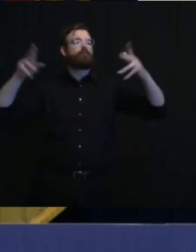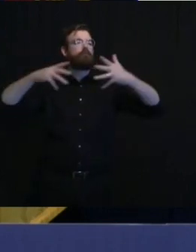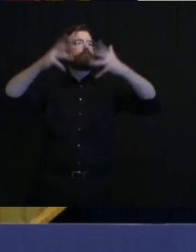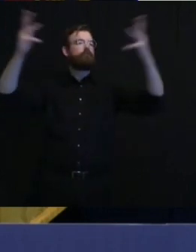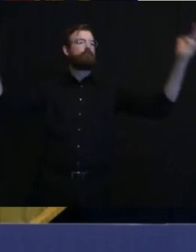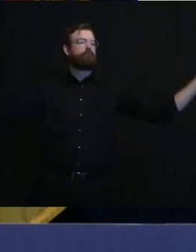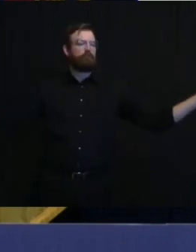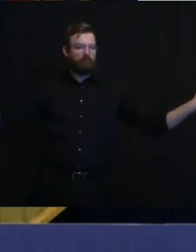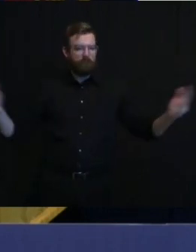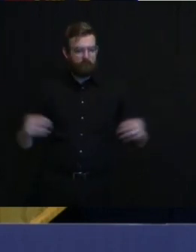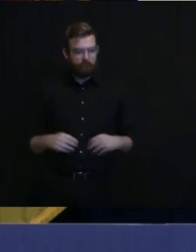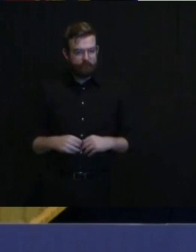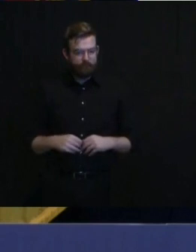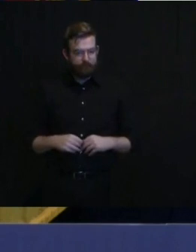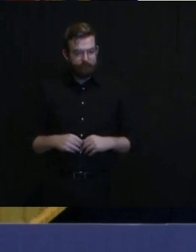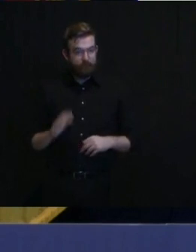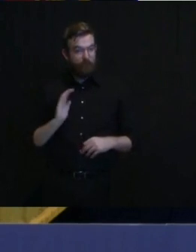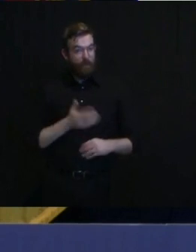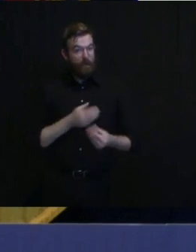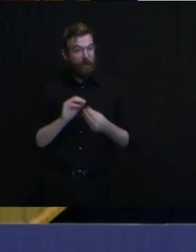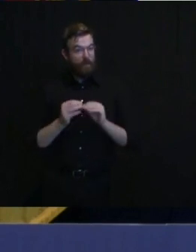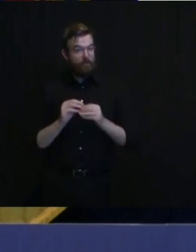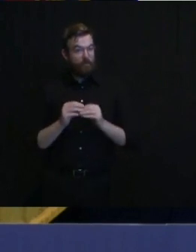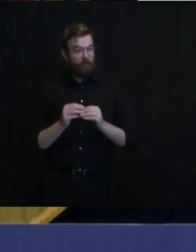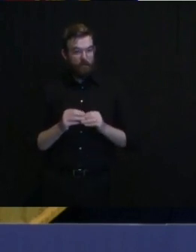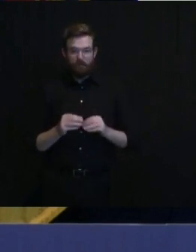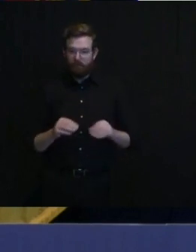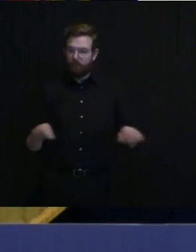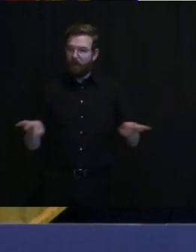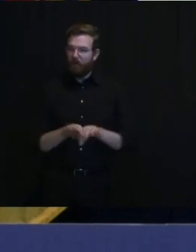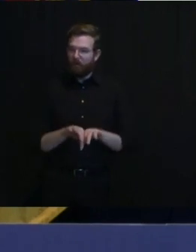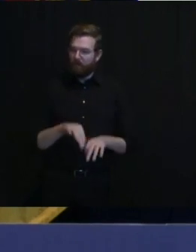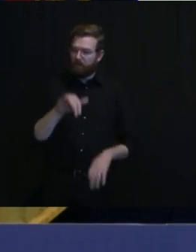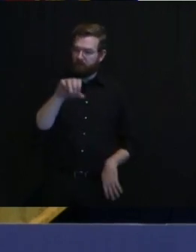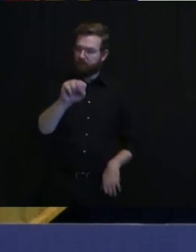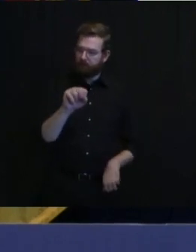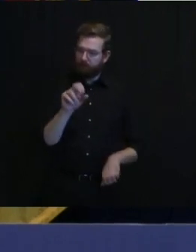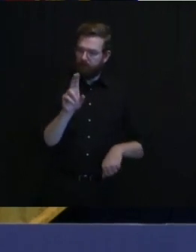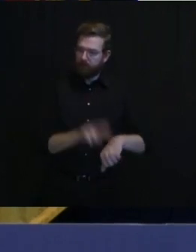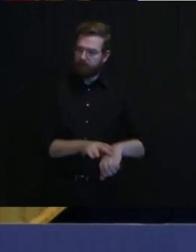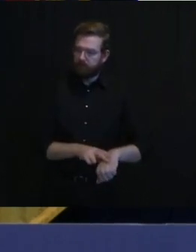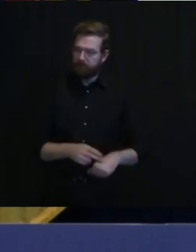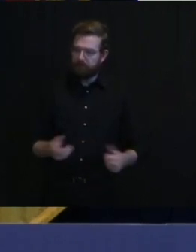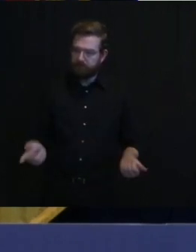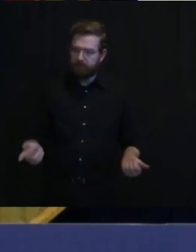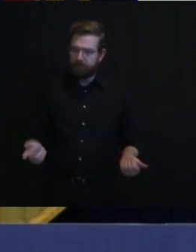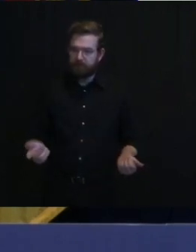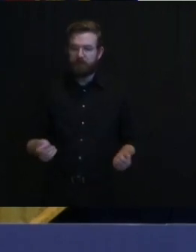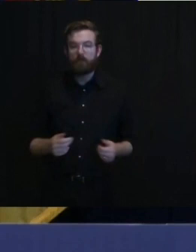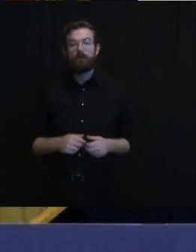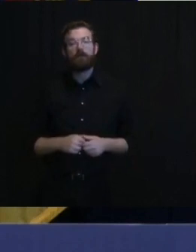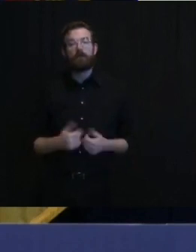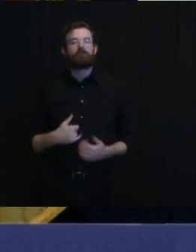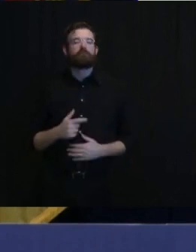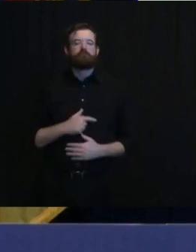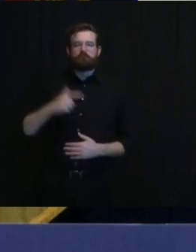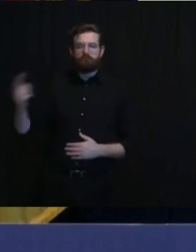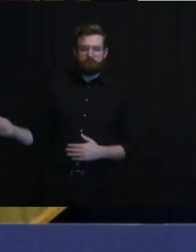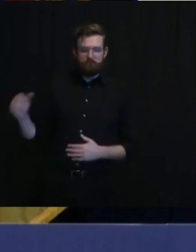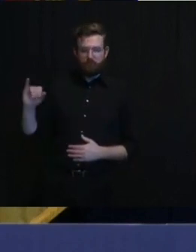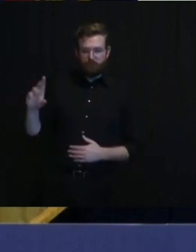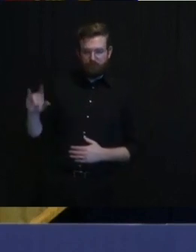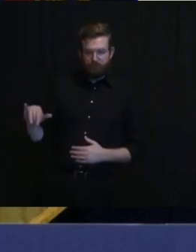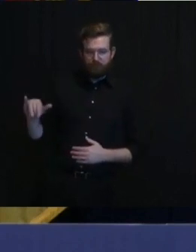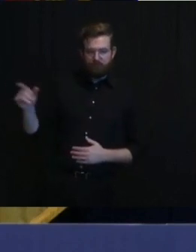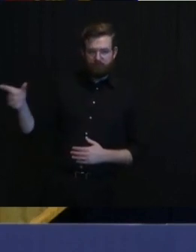epidemiologist, but I'll turn it to Judy and Tina to give some more color on both testing and the data that we track. I'll talk about testing.